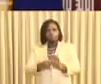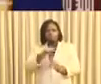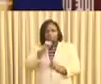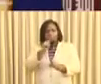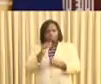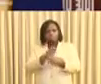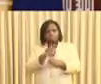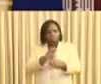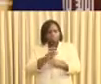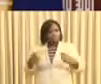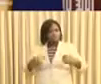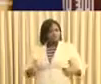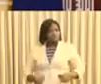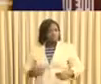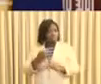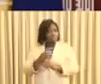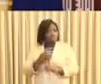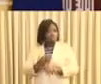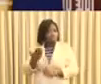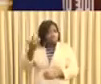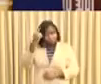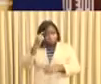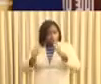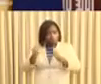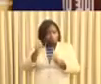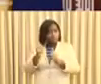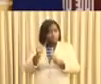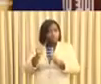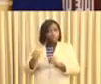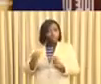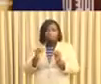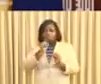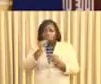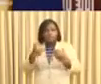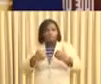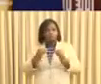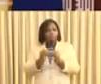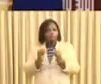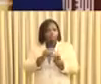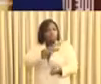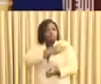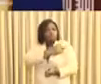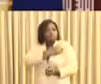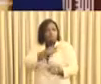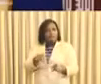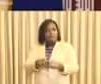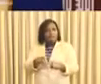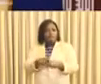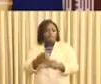of underinvestment and neglect. Whilst maternal, newborn, adolescent health and